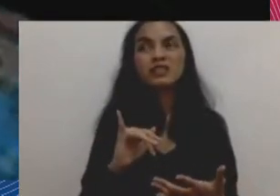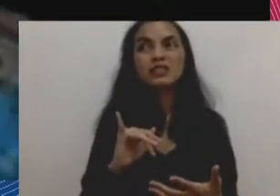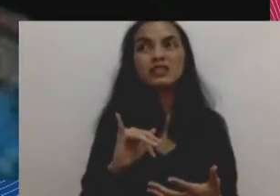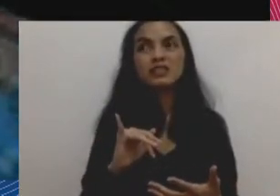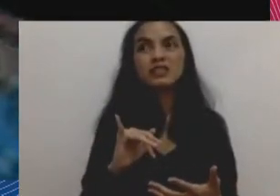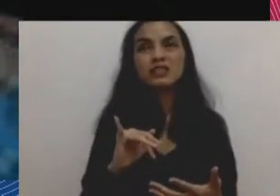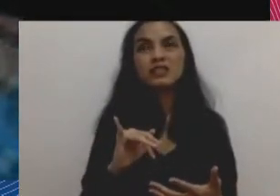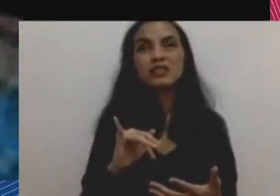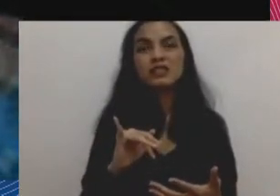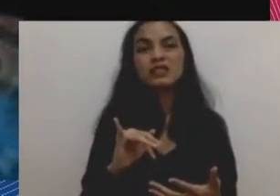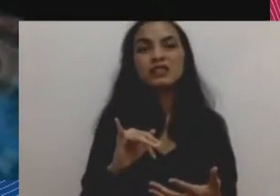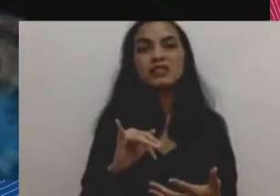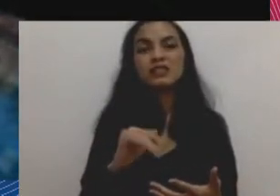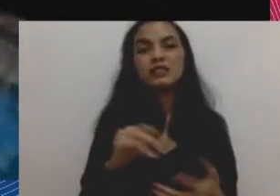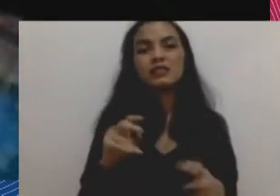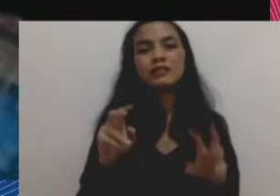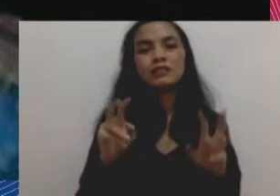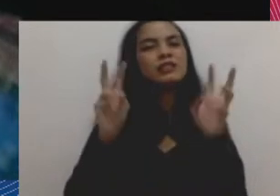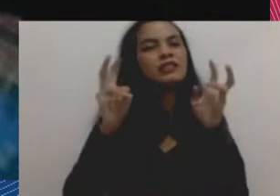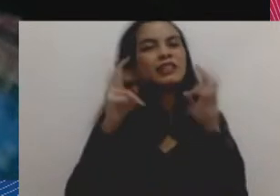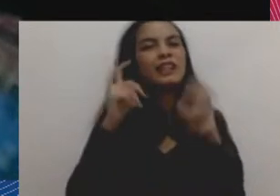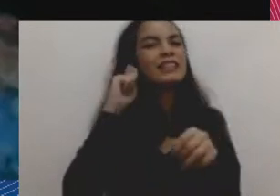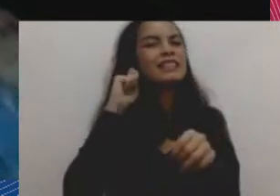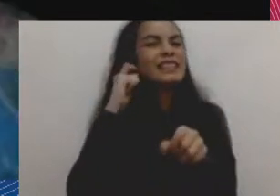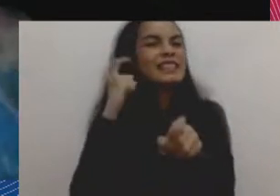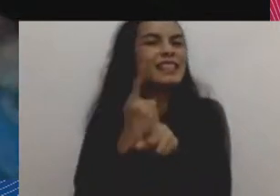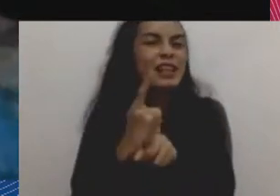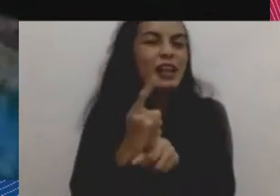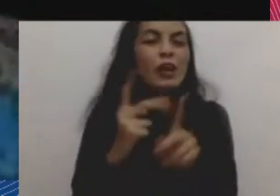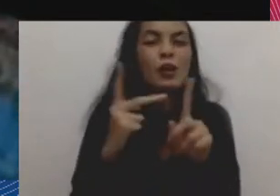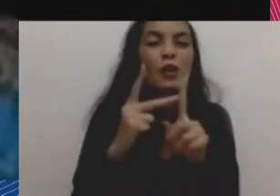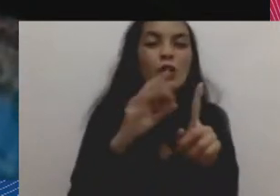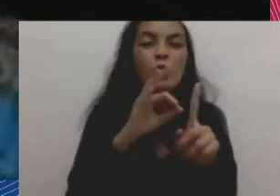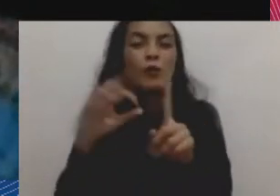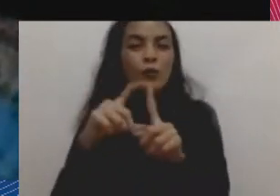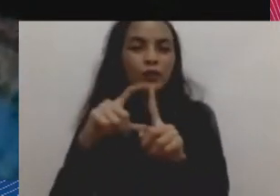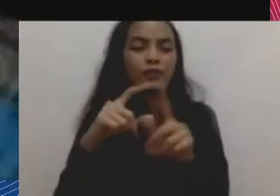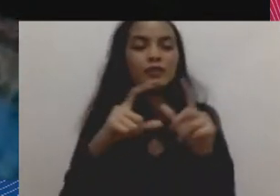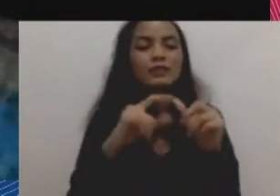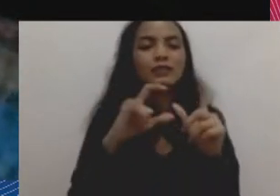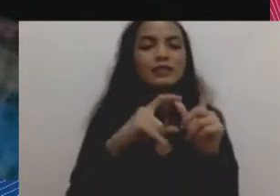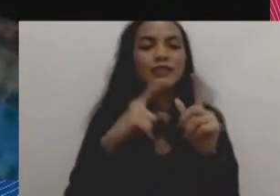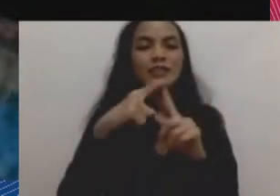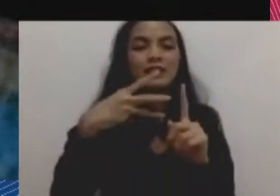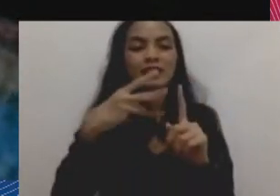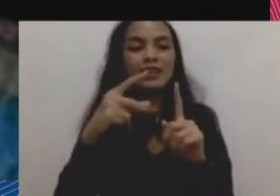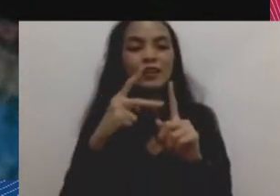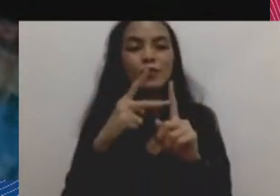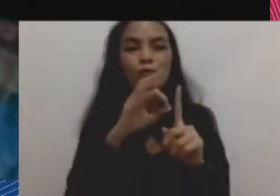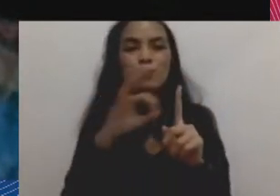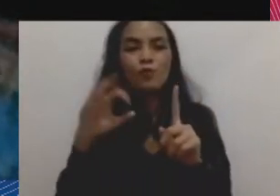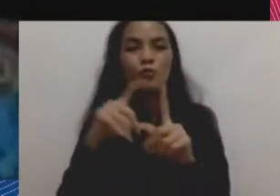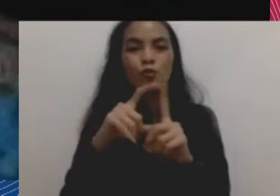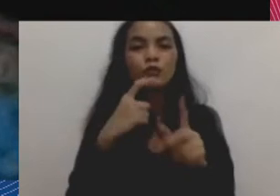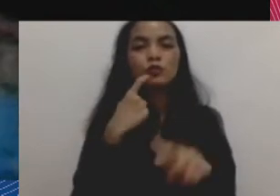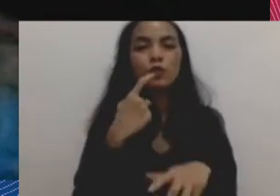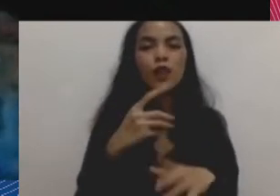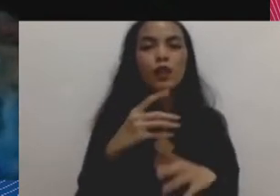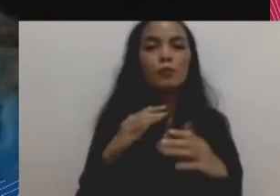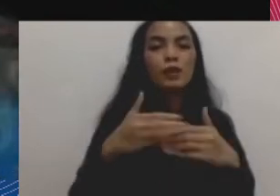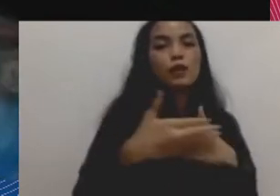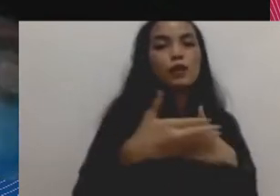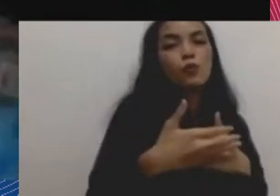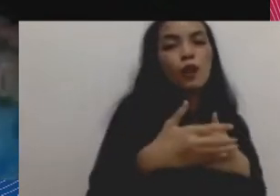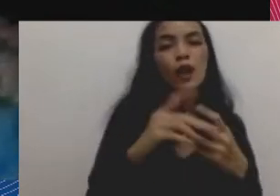sisterhood? Okay, it's like sisterhood, you know, it's not working there. And then, in order to pass the bill regarding the protection of or